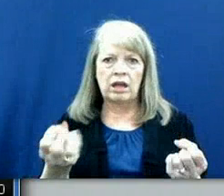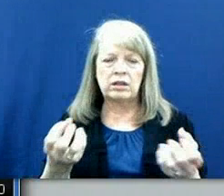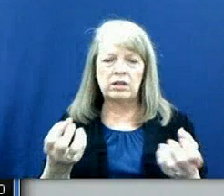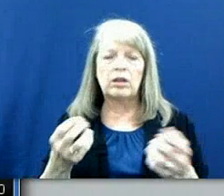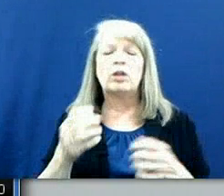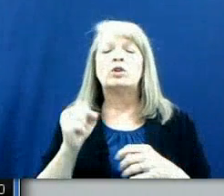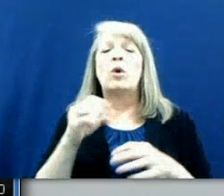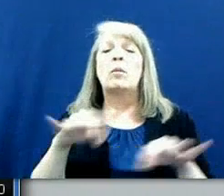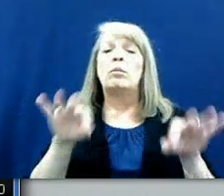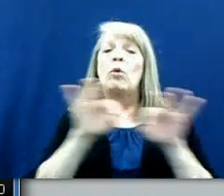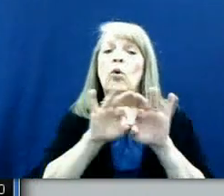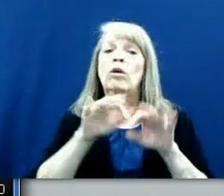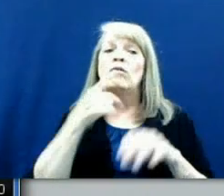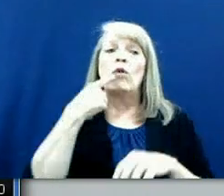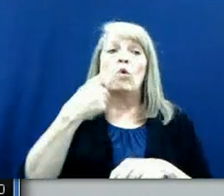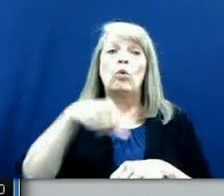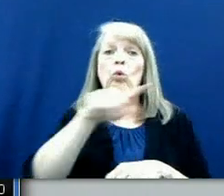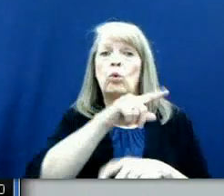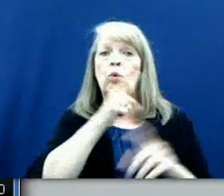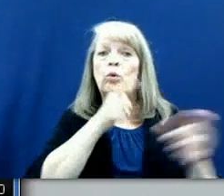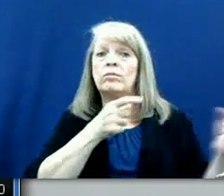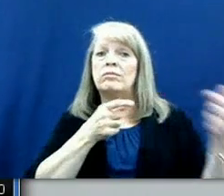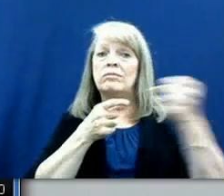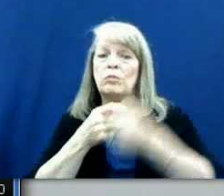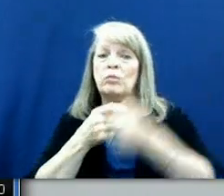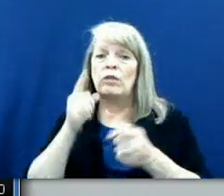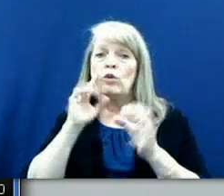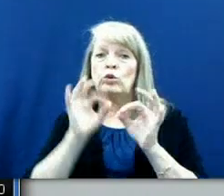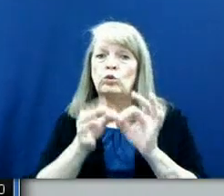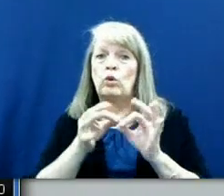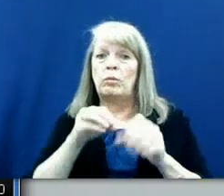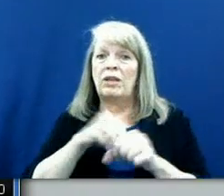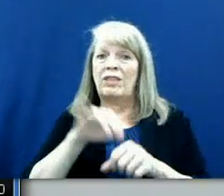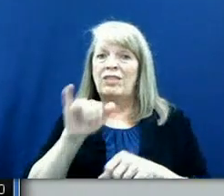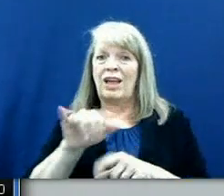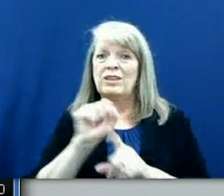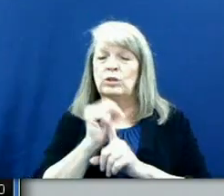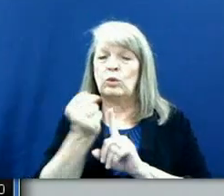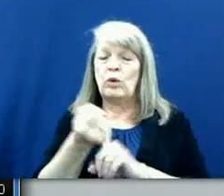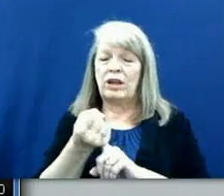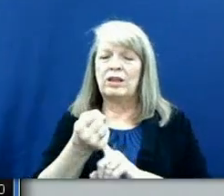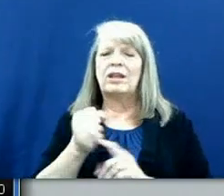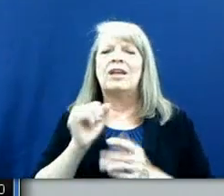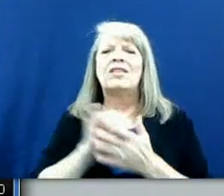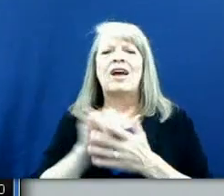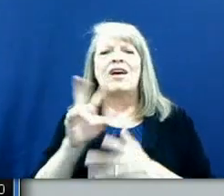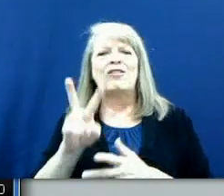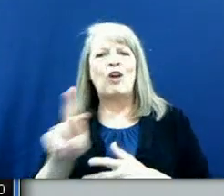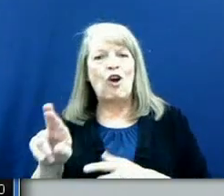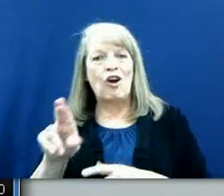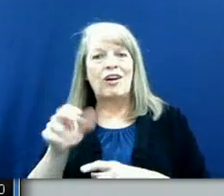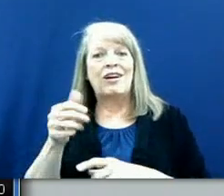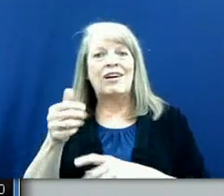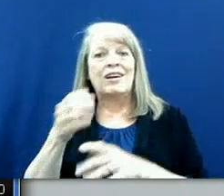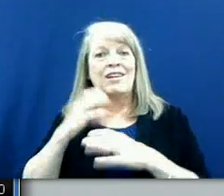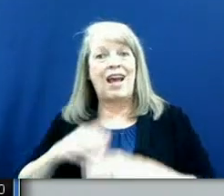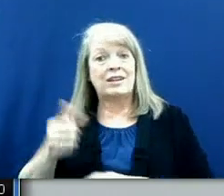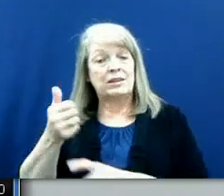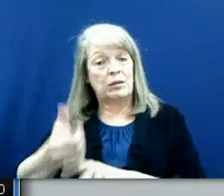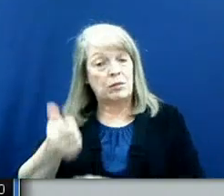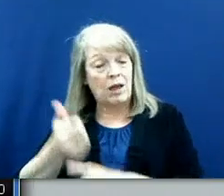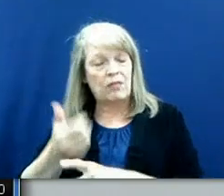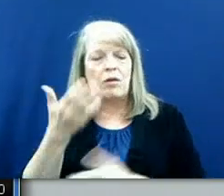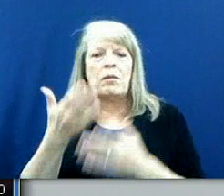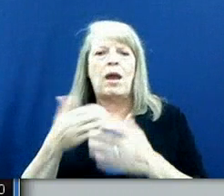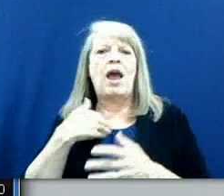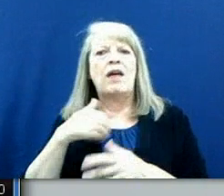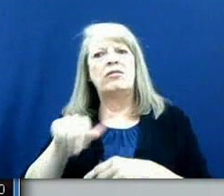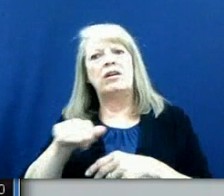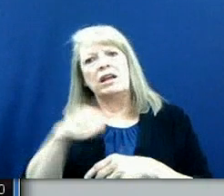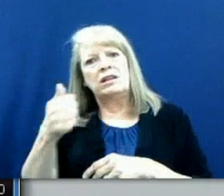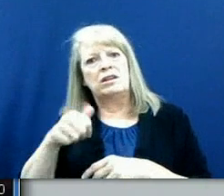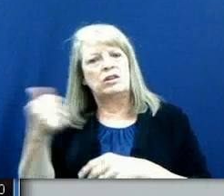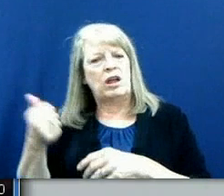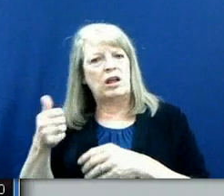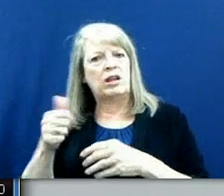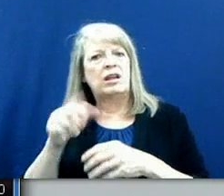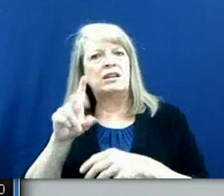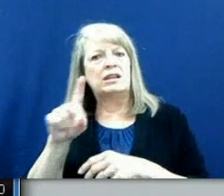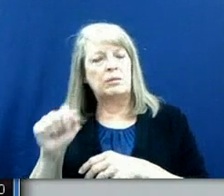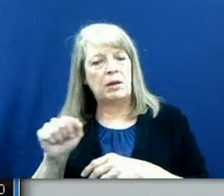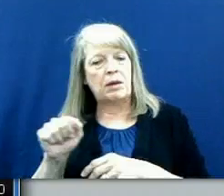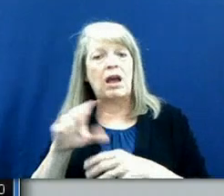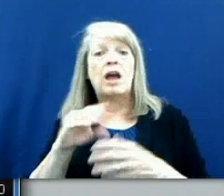an interpreter in this setting is that VR clients may have additional or multiple disabilities, and the counseling